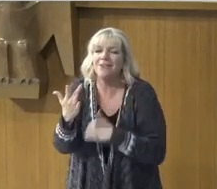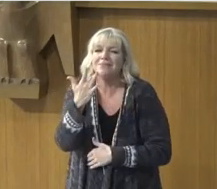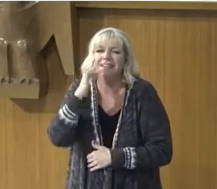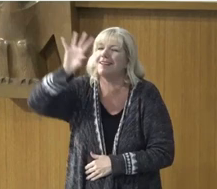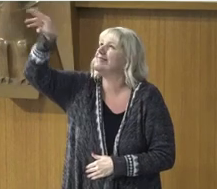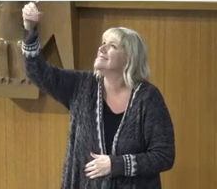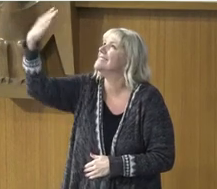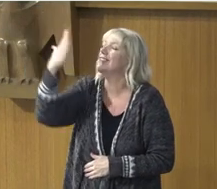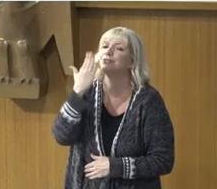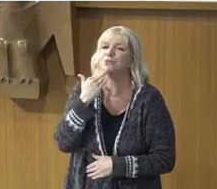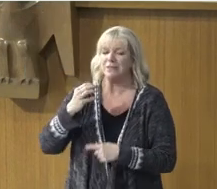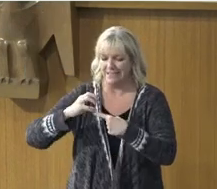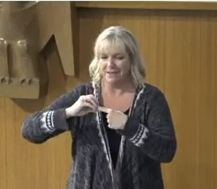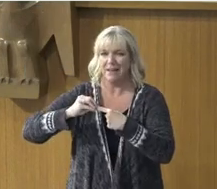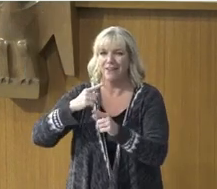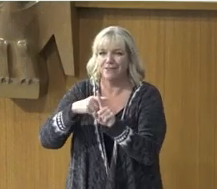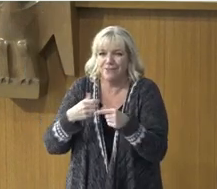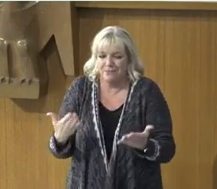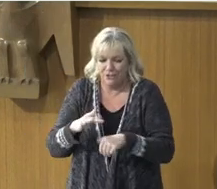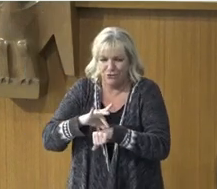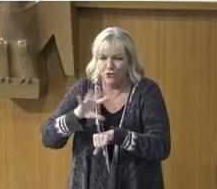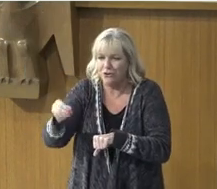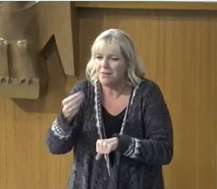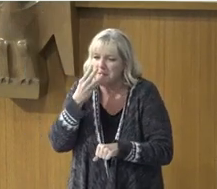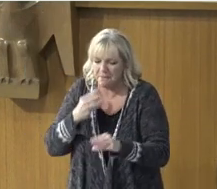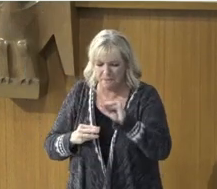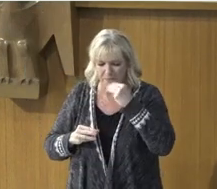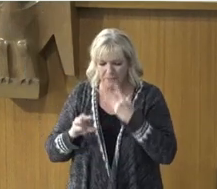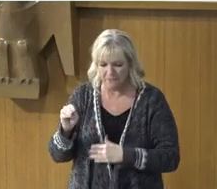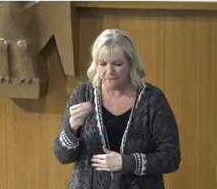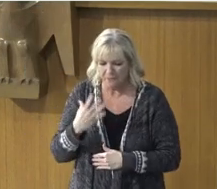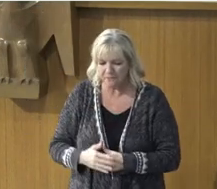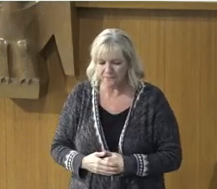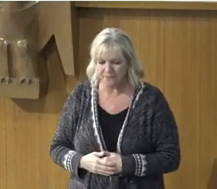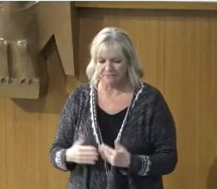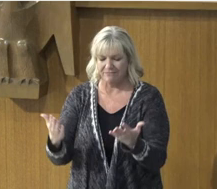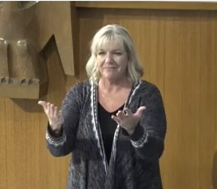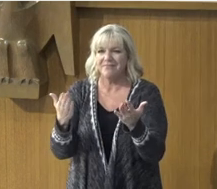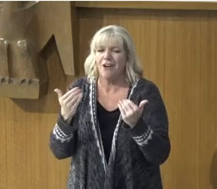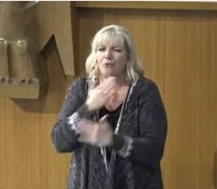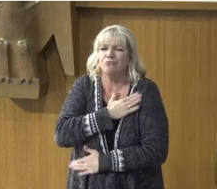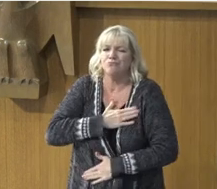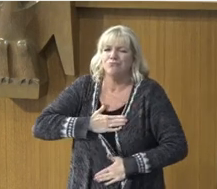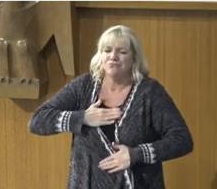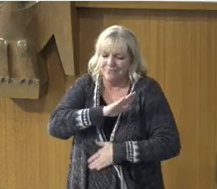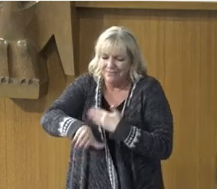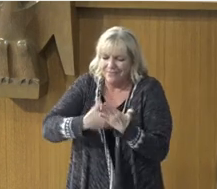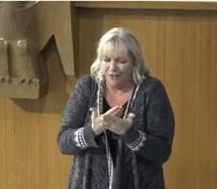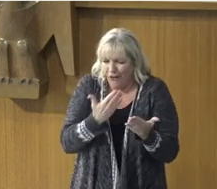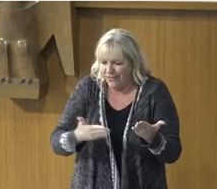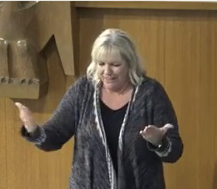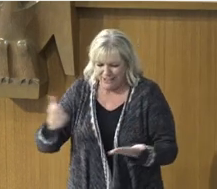sun sweet berries of the earth Come roll in all the riches all